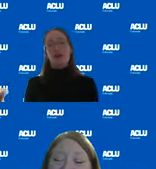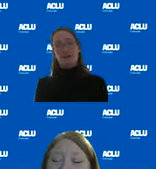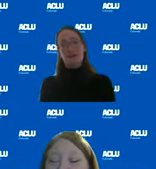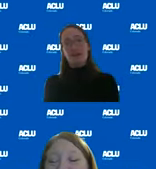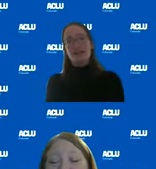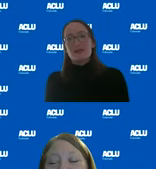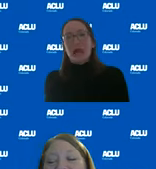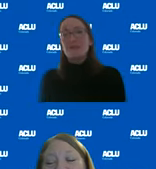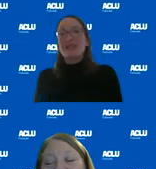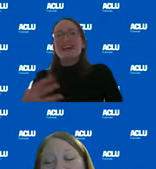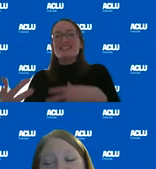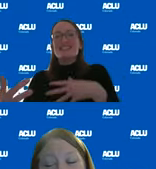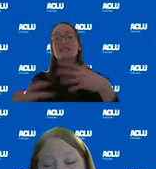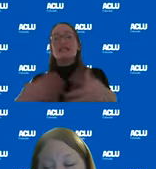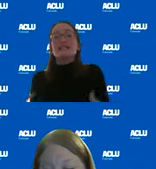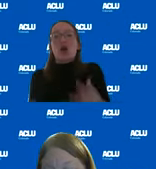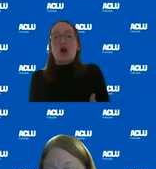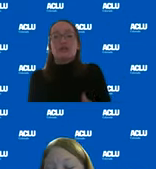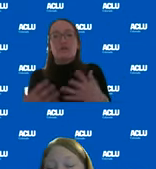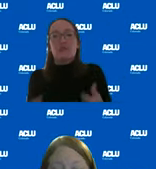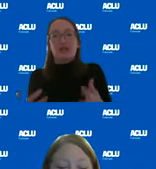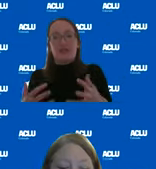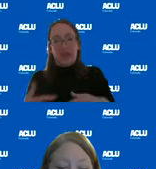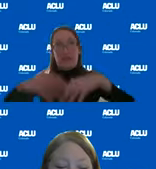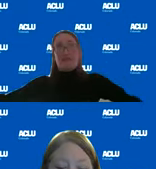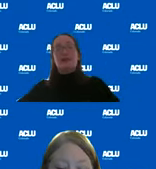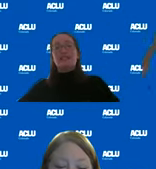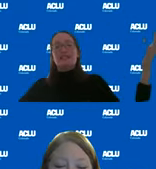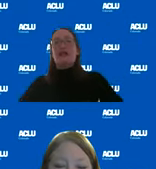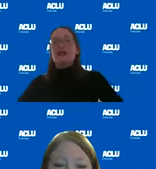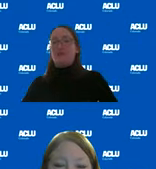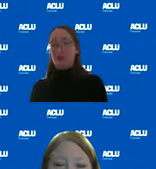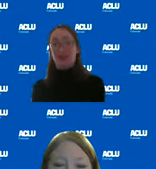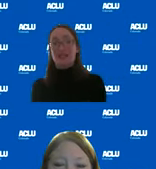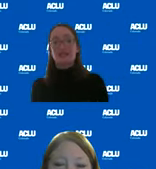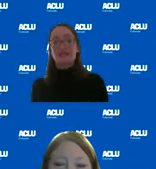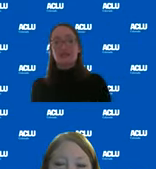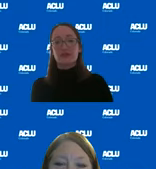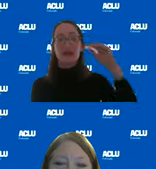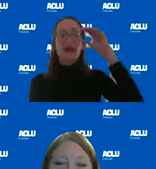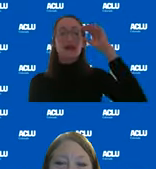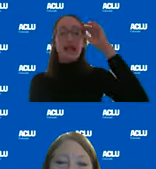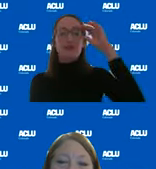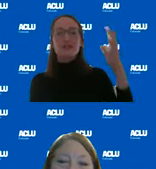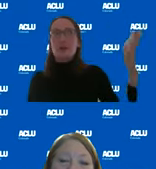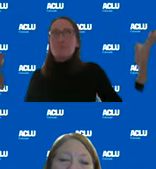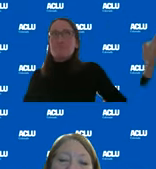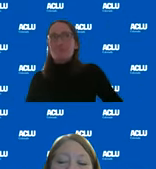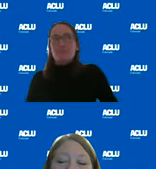about often, right? Because it is a cost, and it will be. If everybody did that, it would be very expensive for